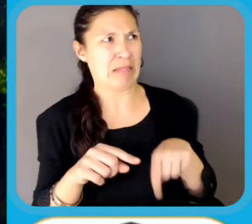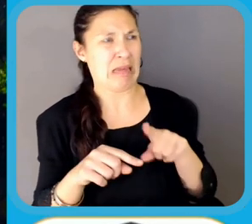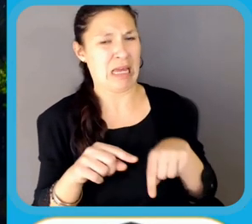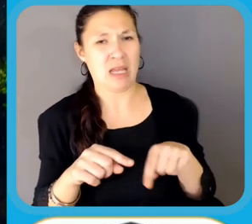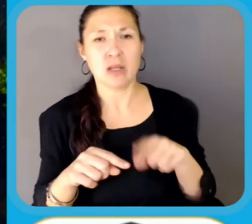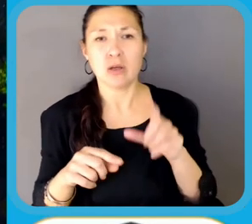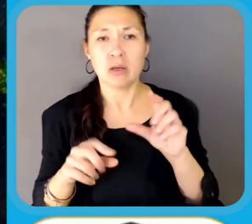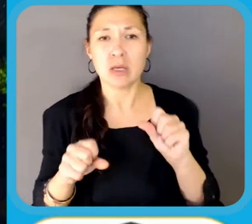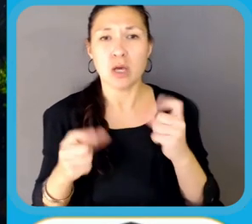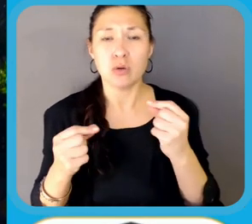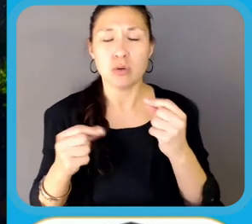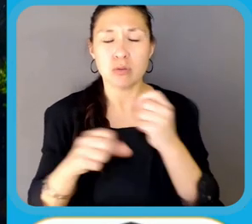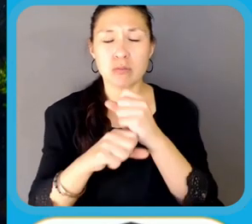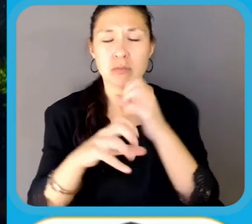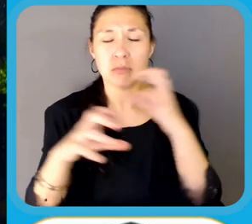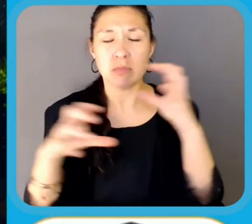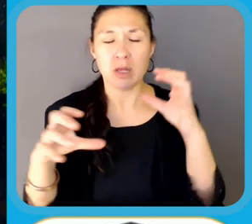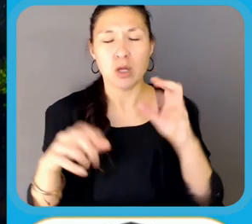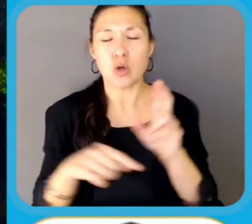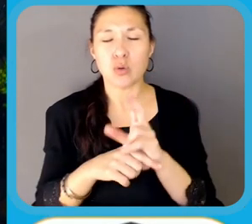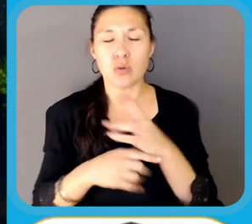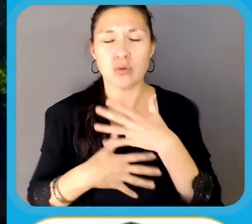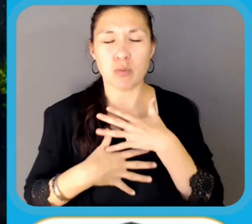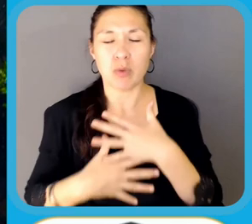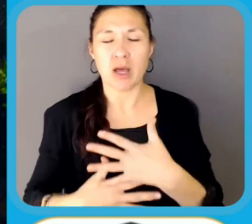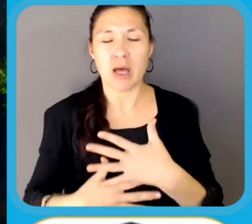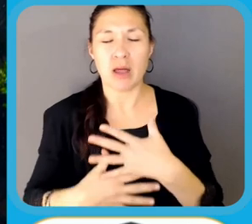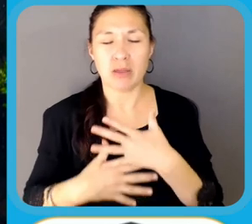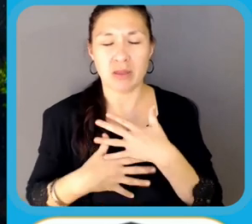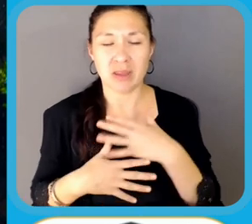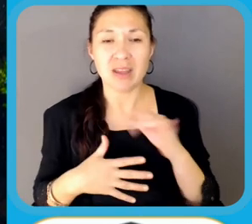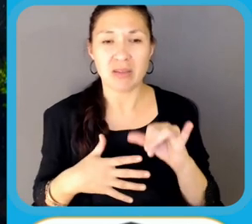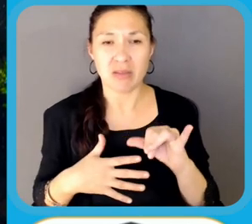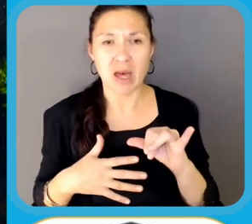is just as effective as doing the movement itself.